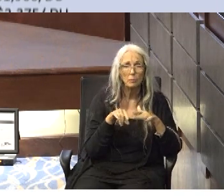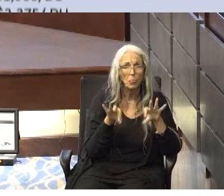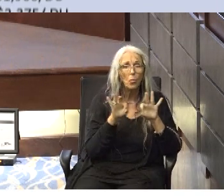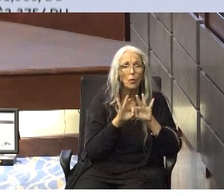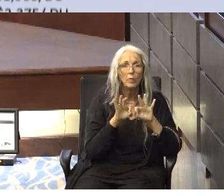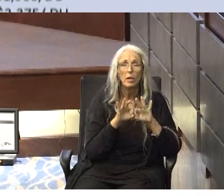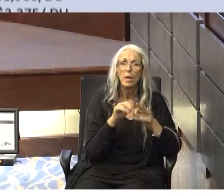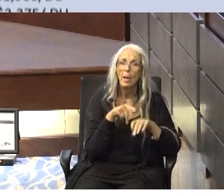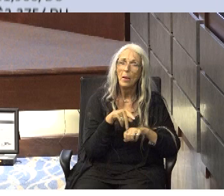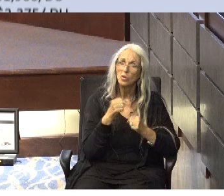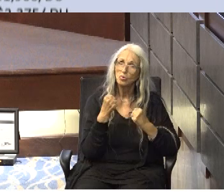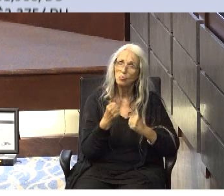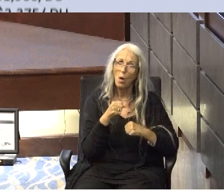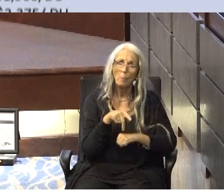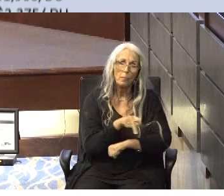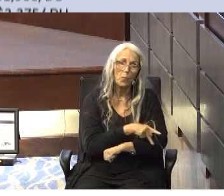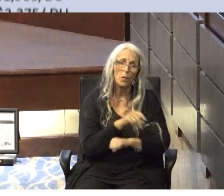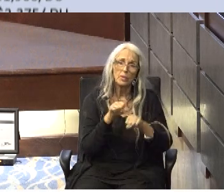moving forward.